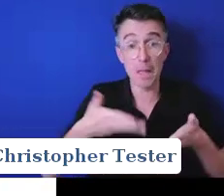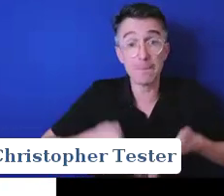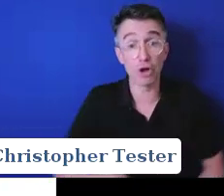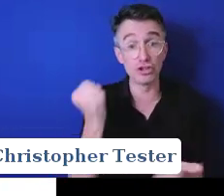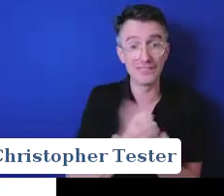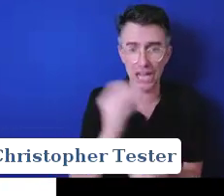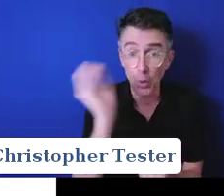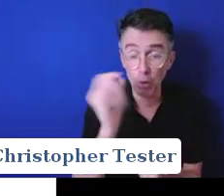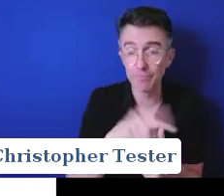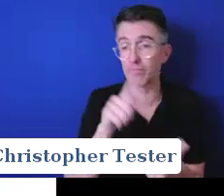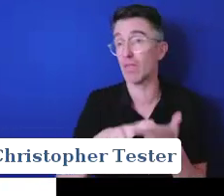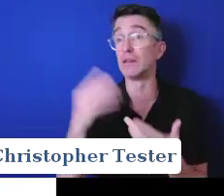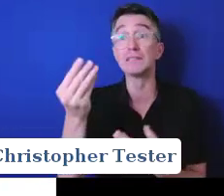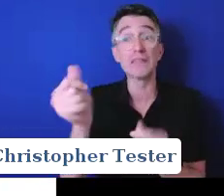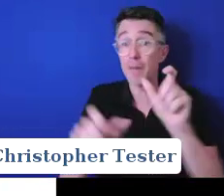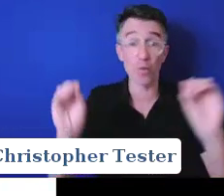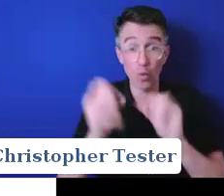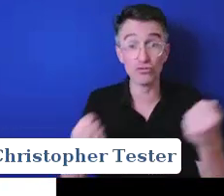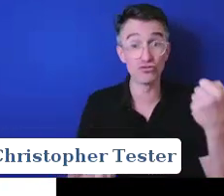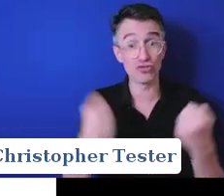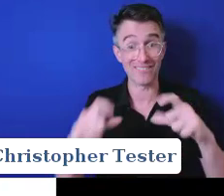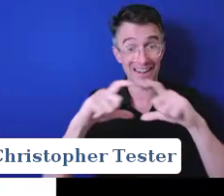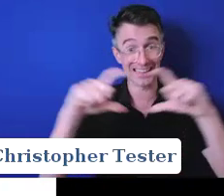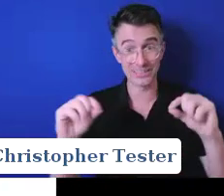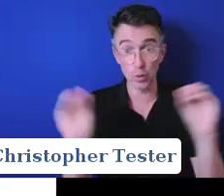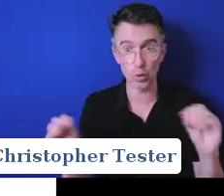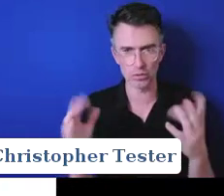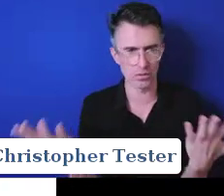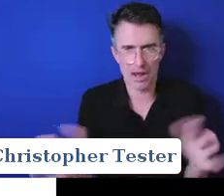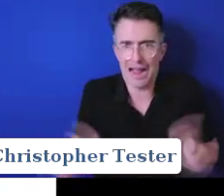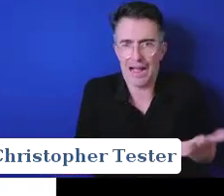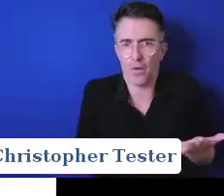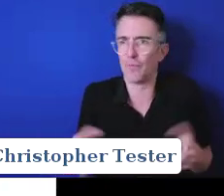And in terms of numbers, so in the system,